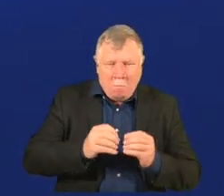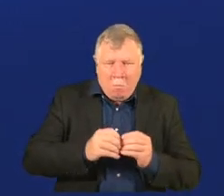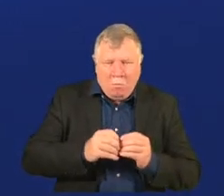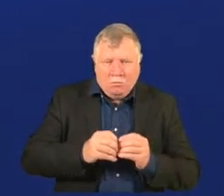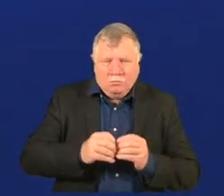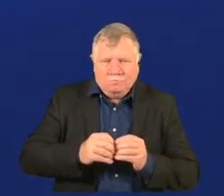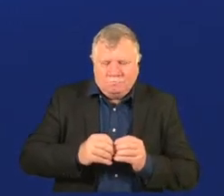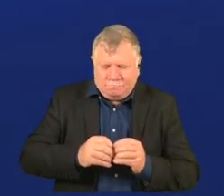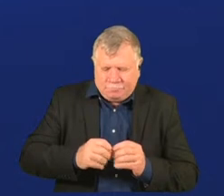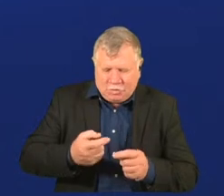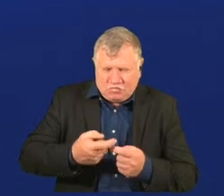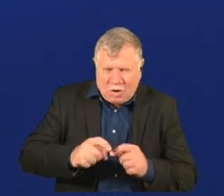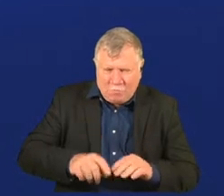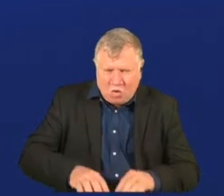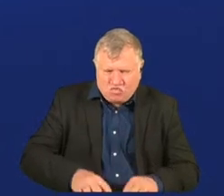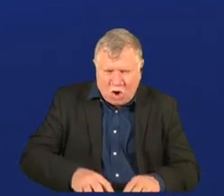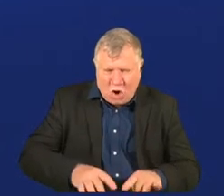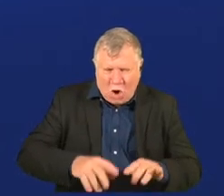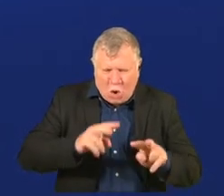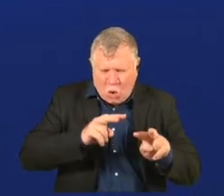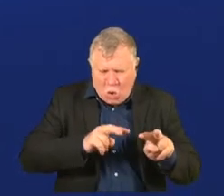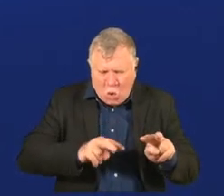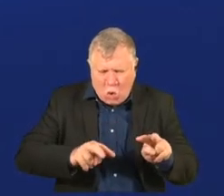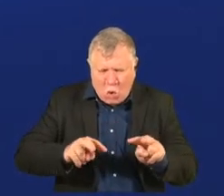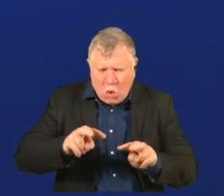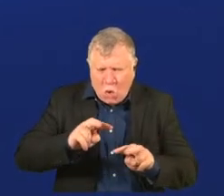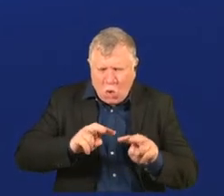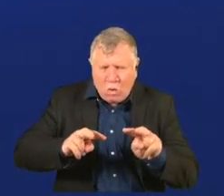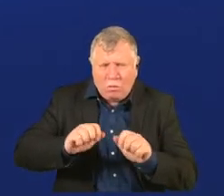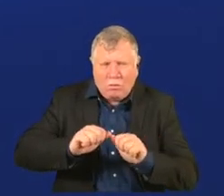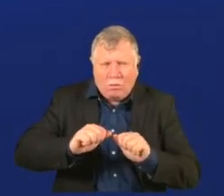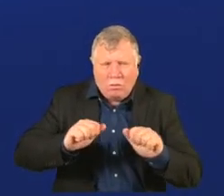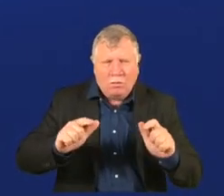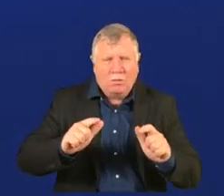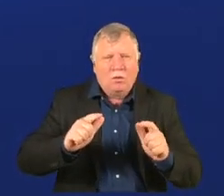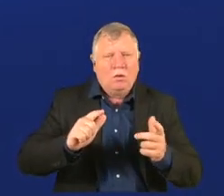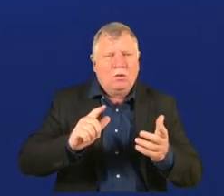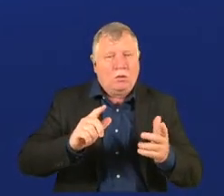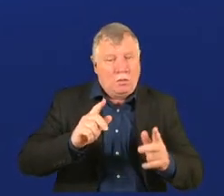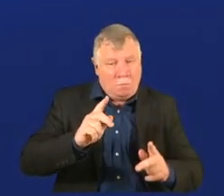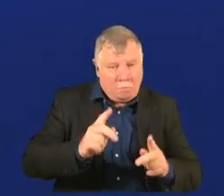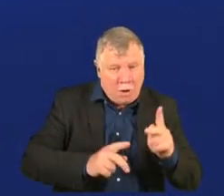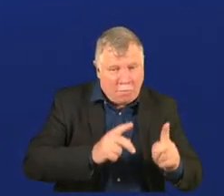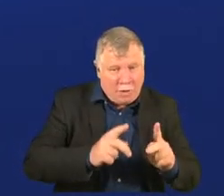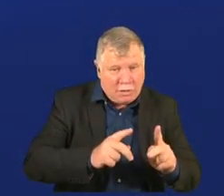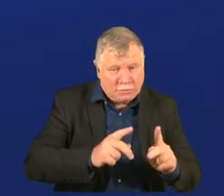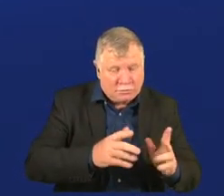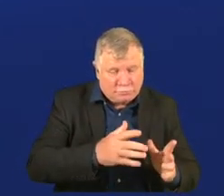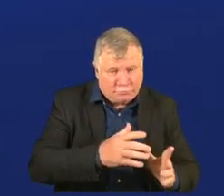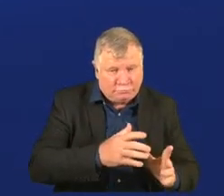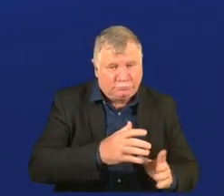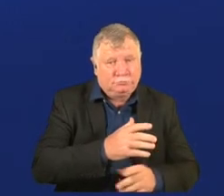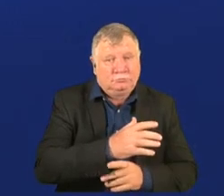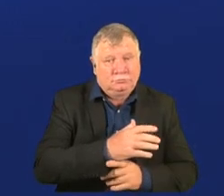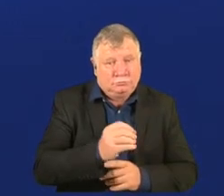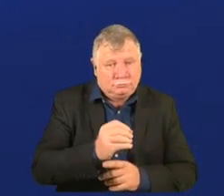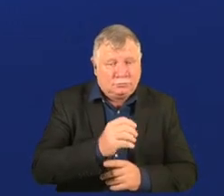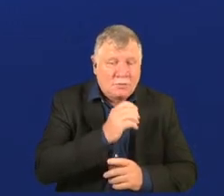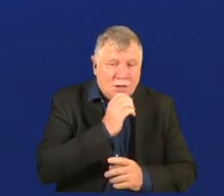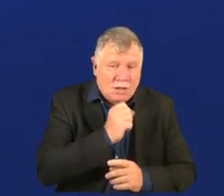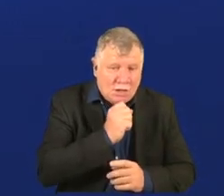of grounds-up approach, looking at the population characteristics, including the